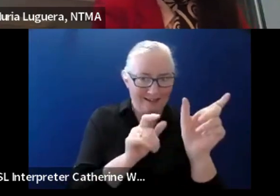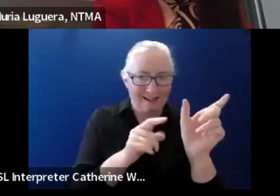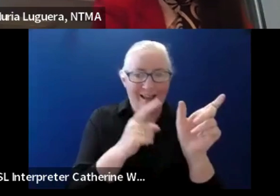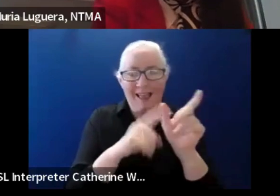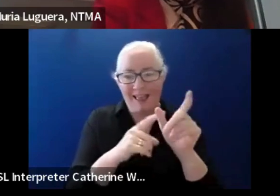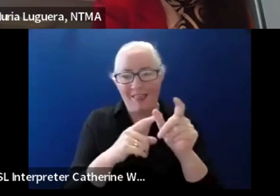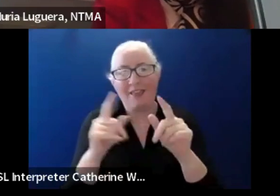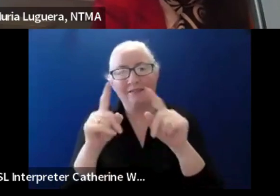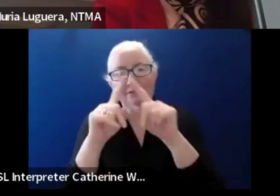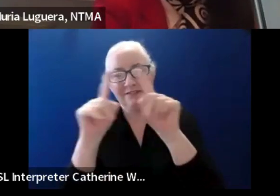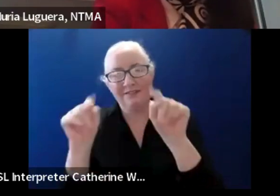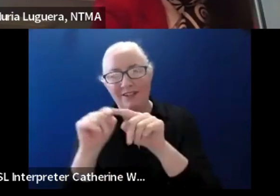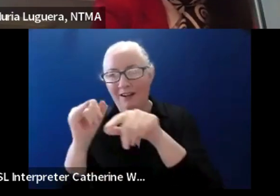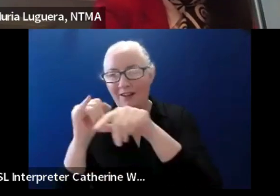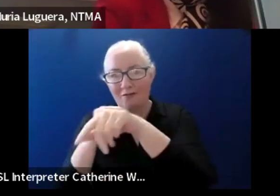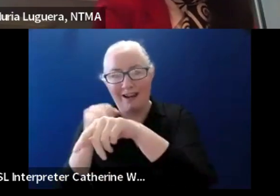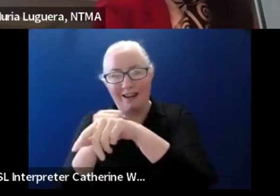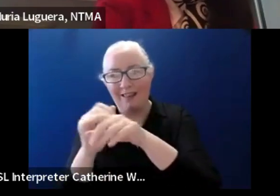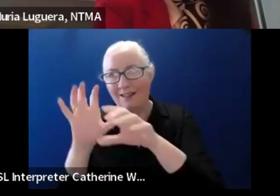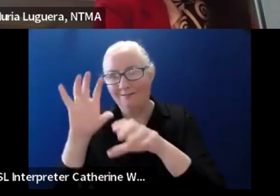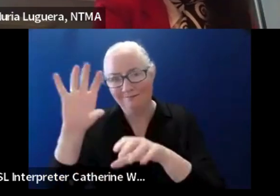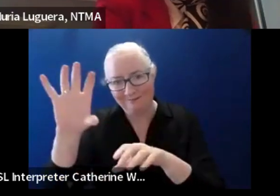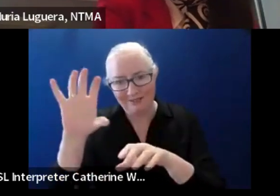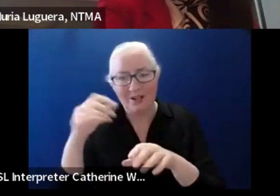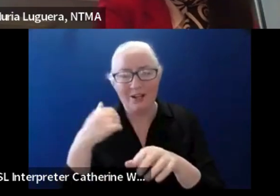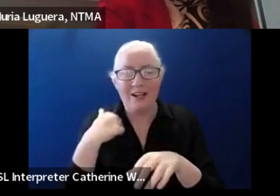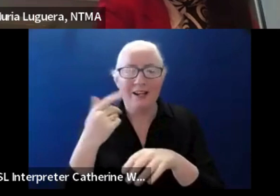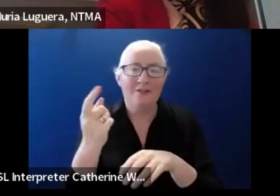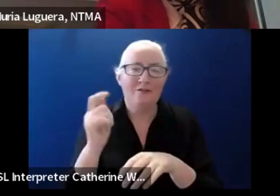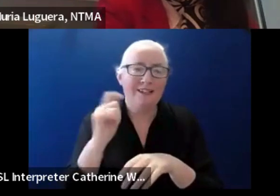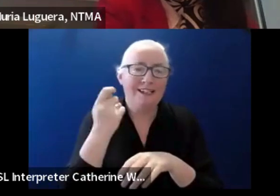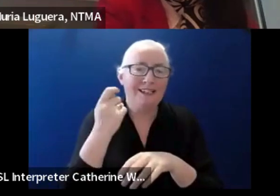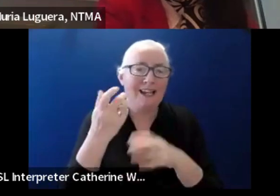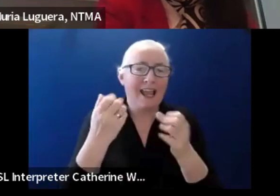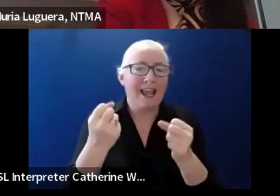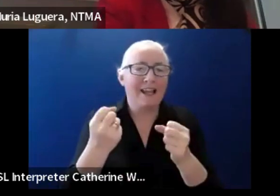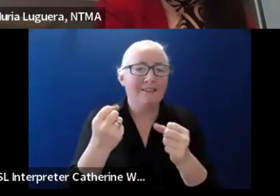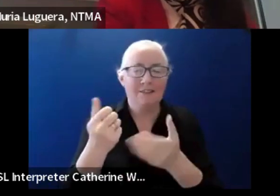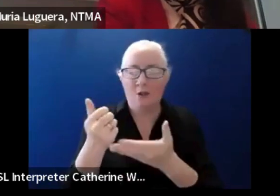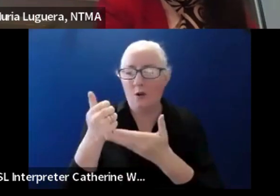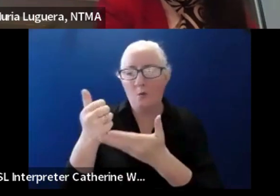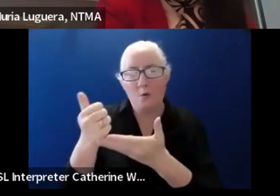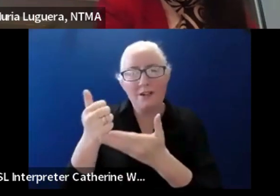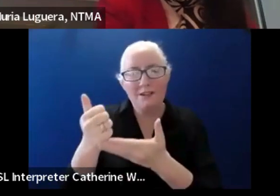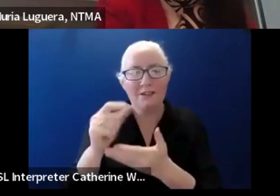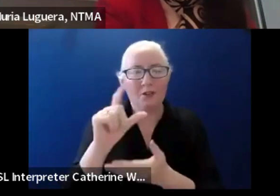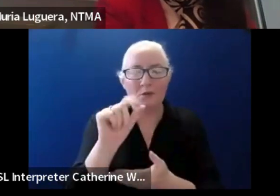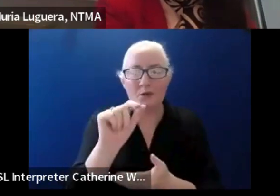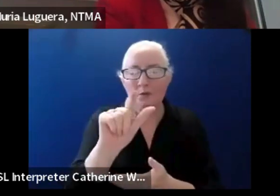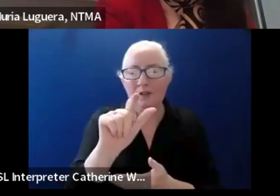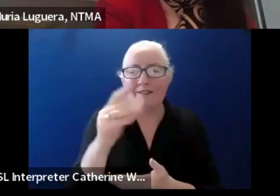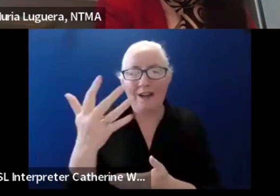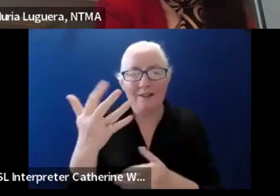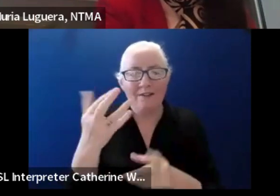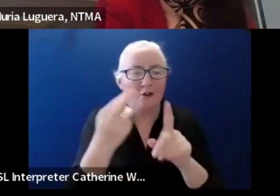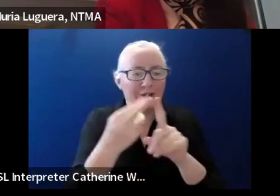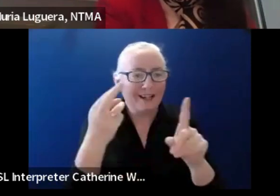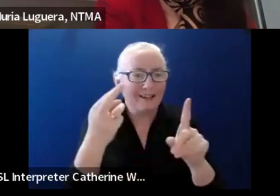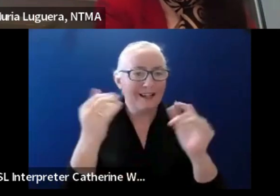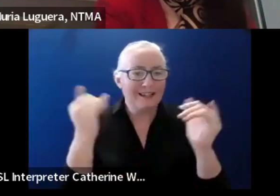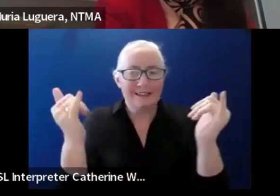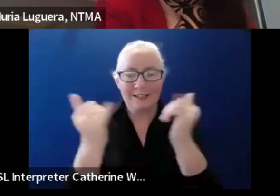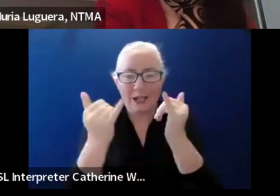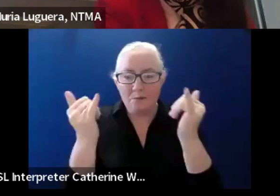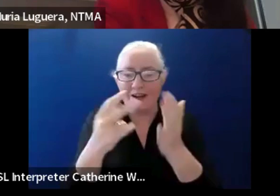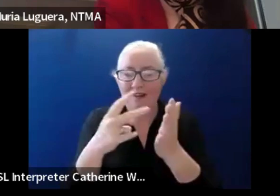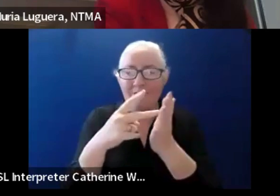triangle branding. We recently held the National Diversity and Inclusion Awards 2025 to recognise and celebrate